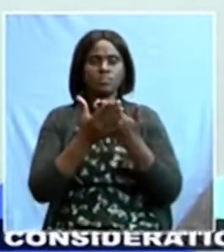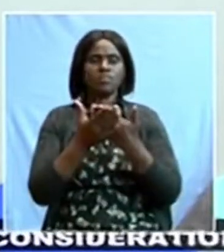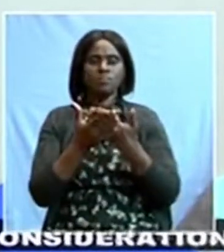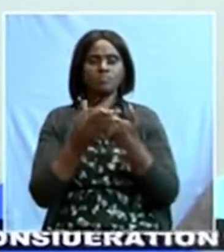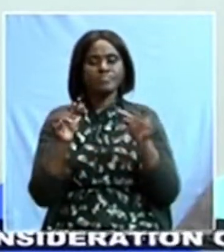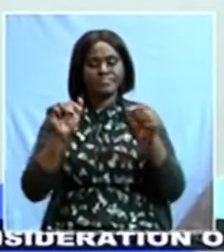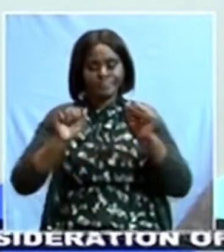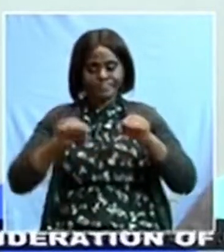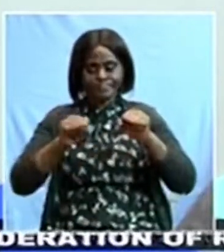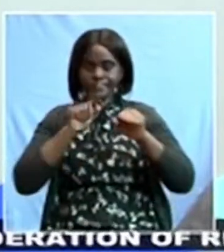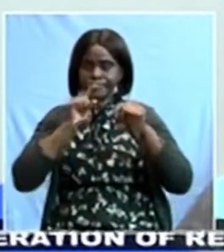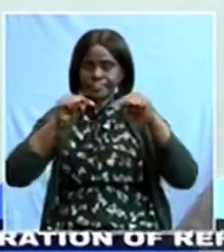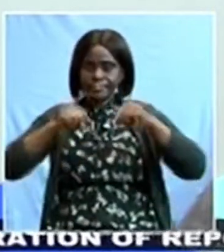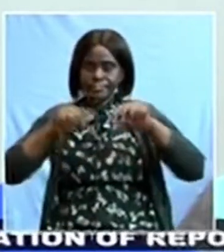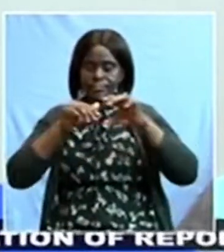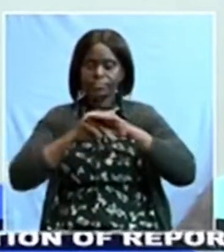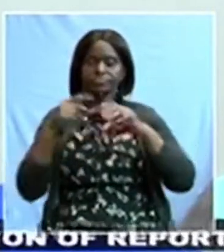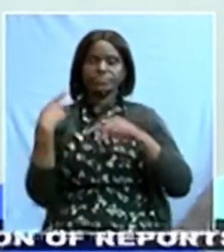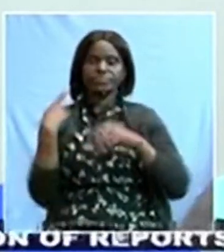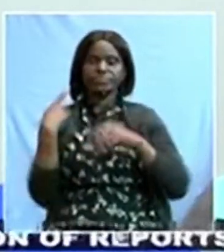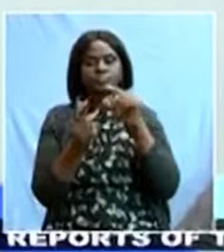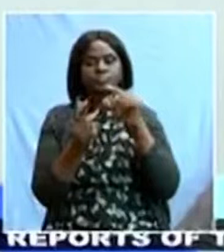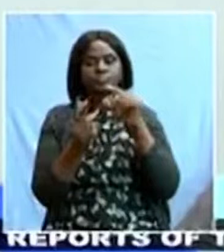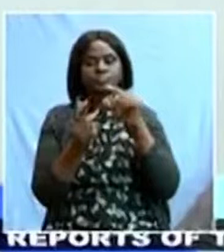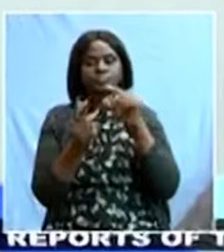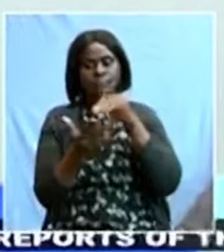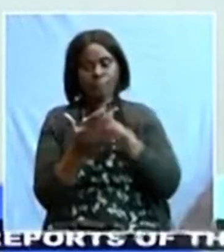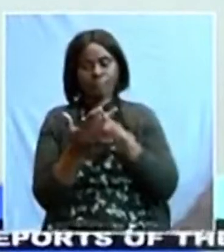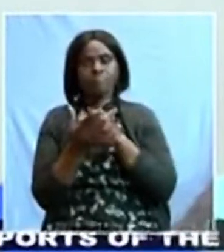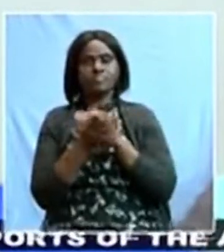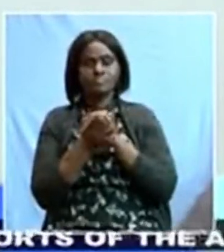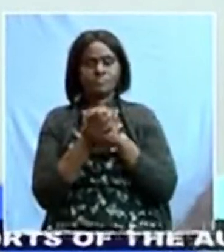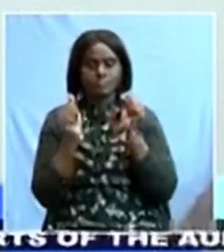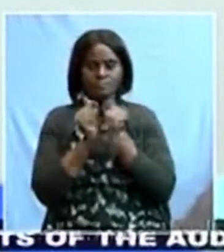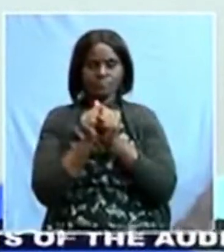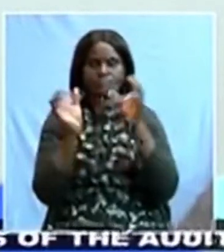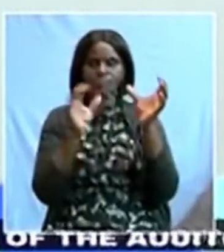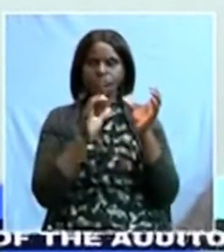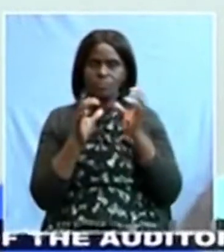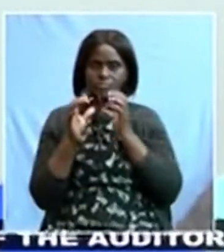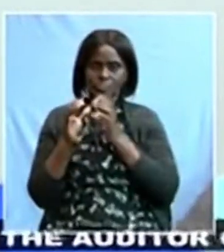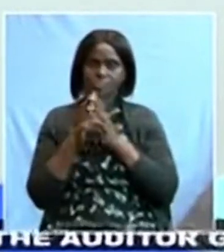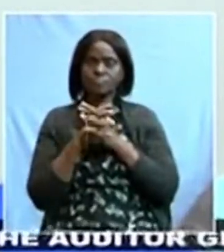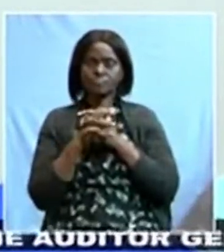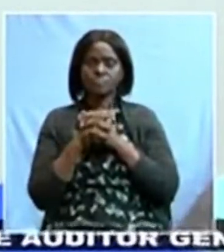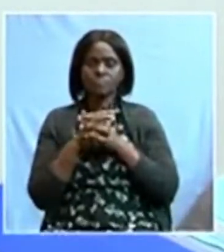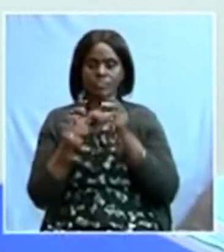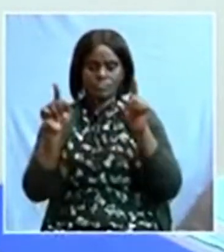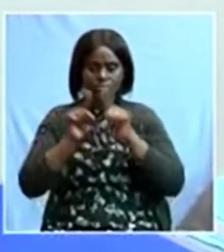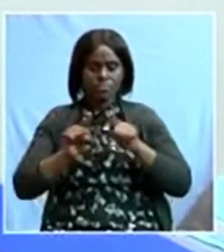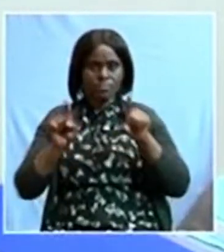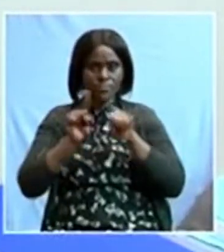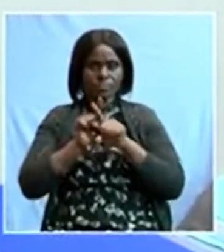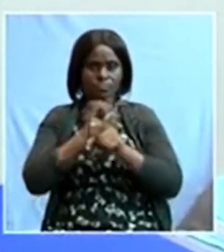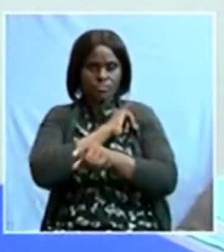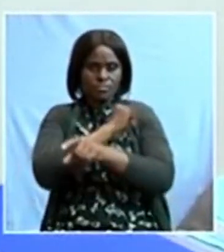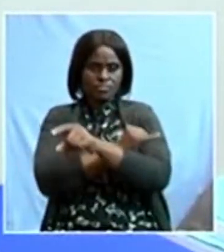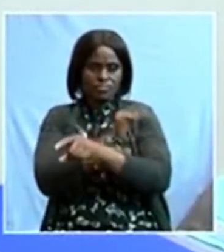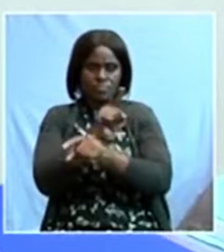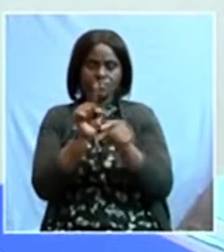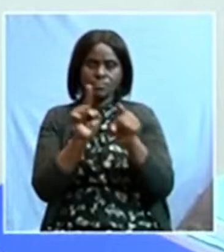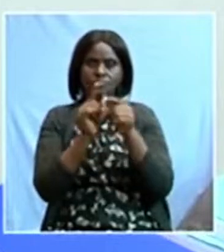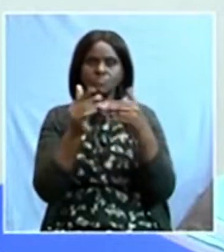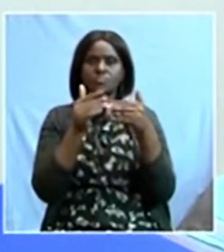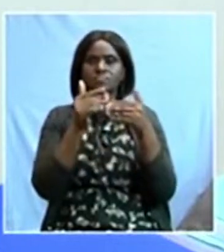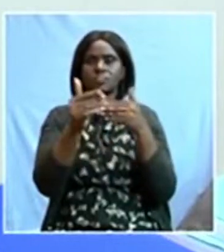while in the House and as well as committee. The same immunity is extended